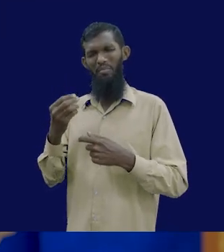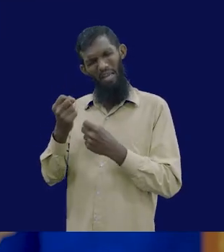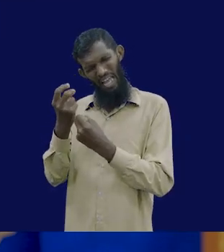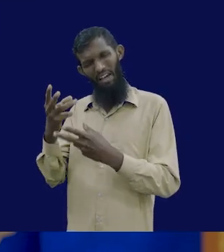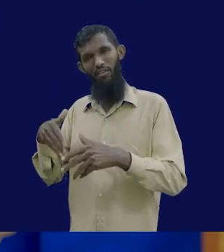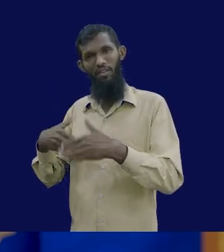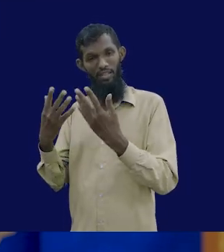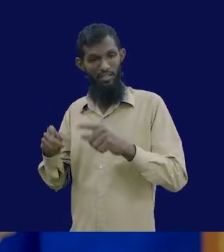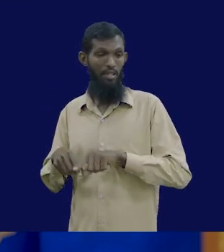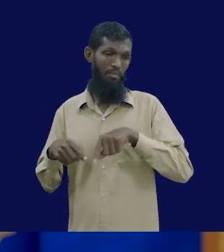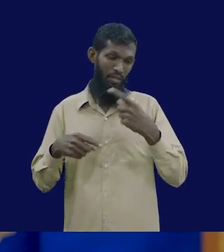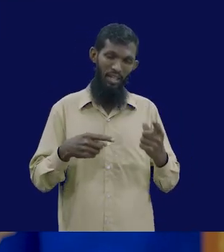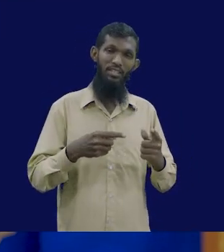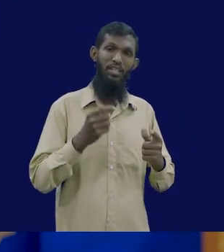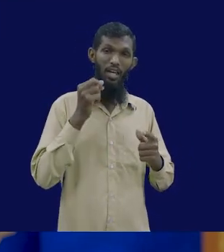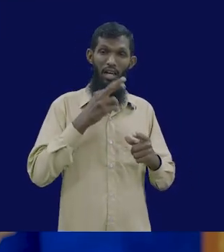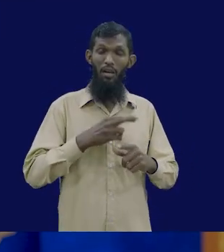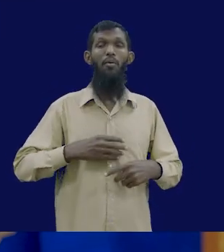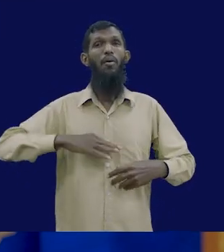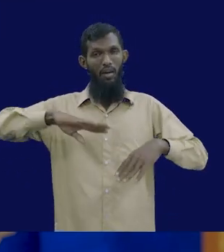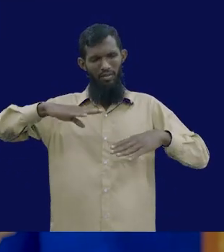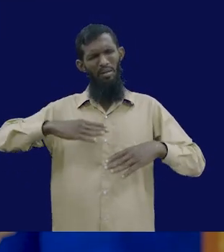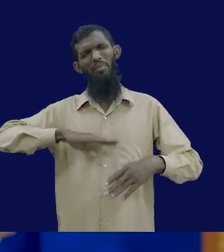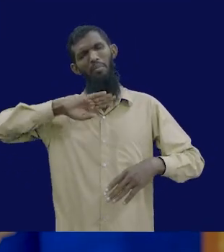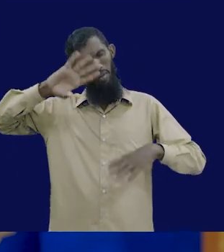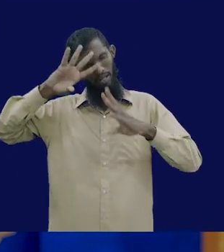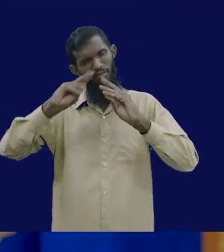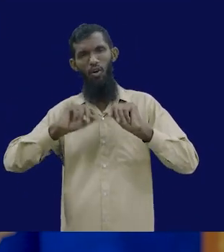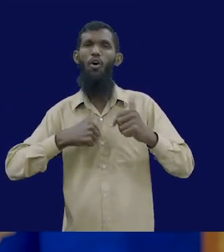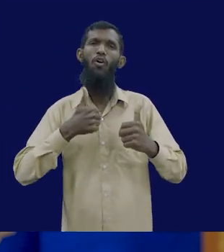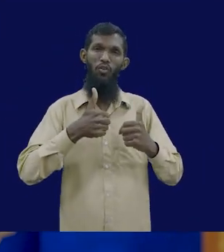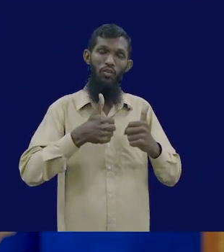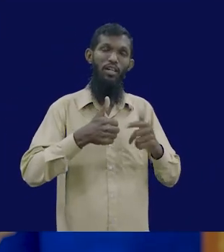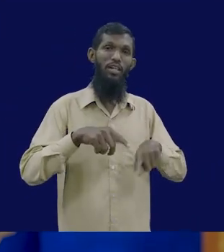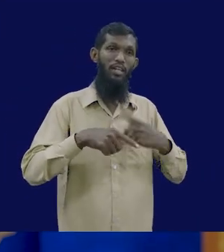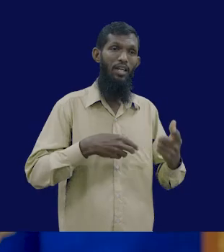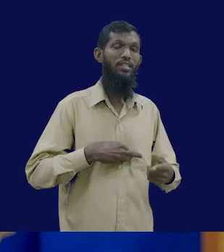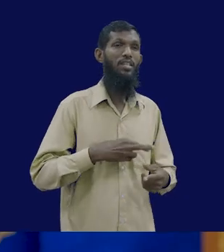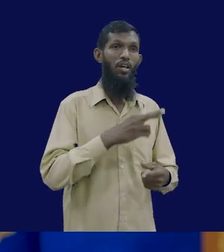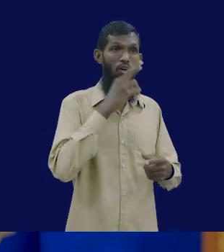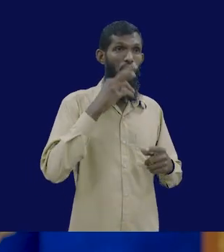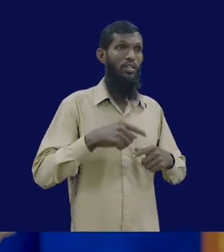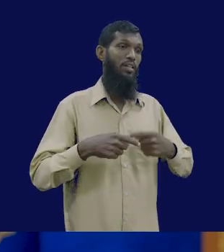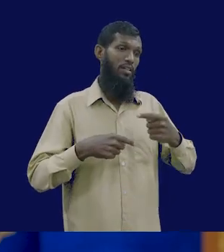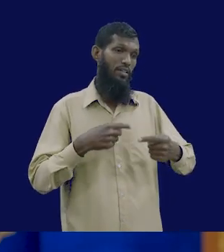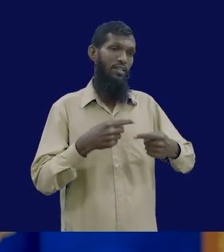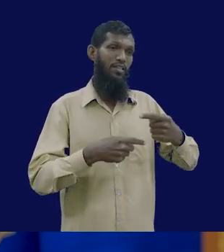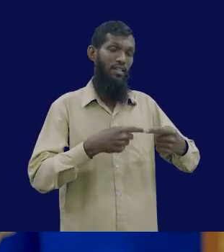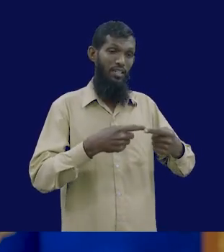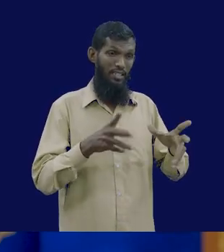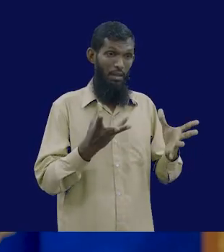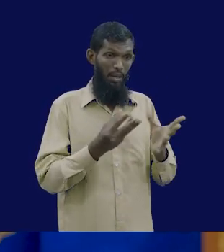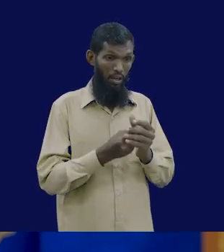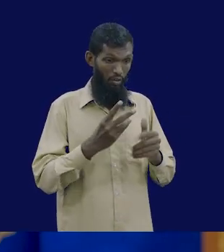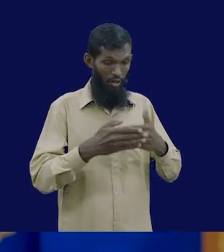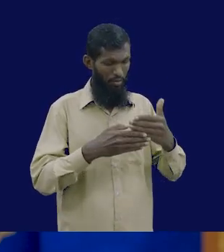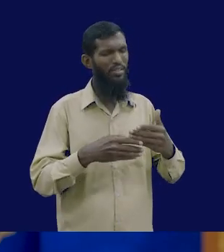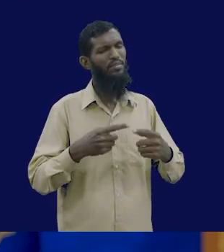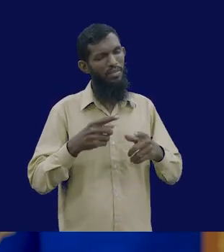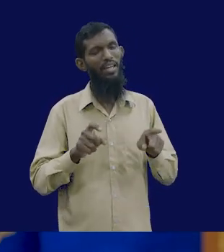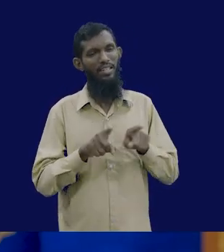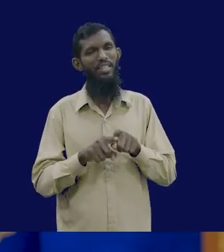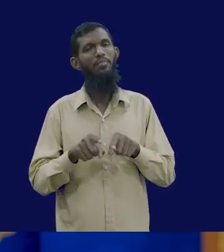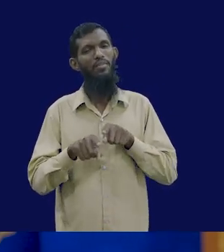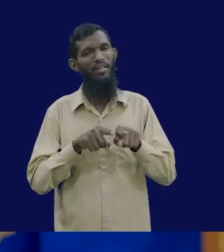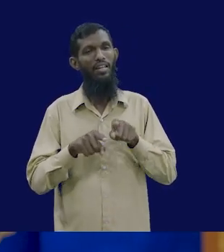all those days that he has missed until or before the month of Ramadan enters. He can make